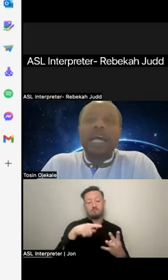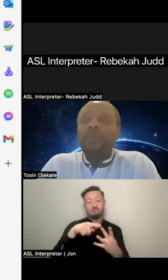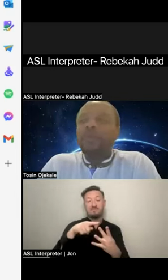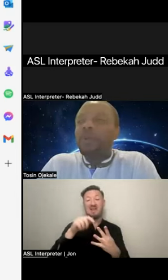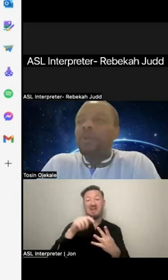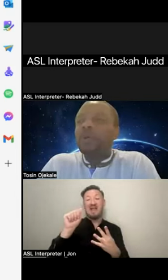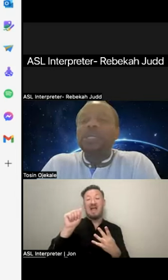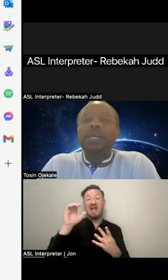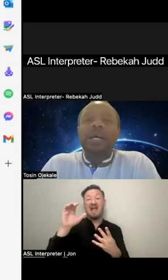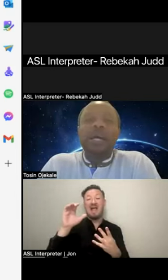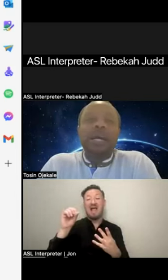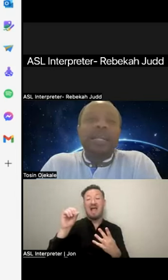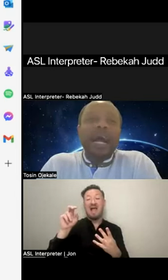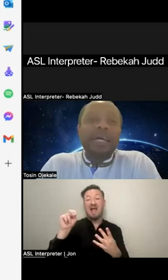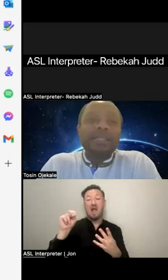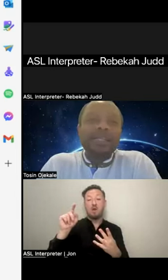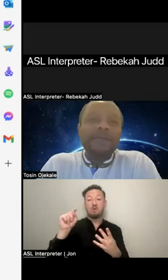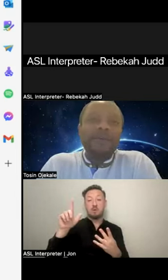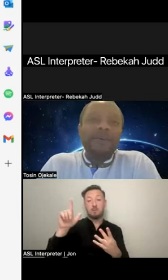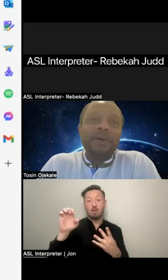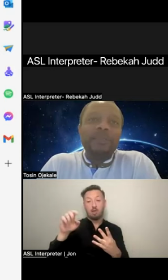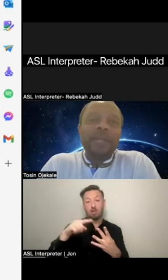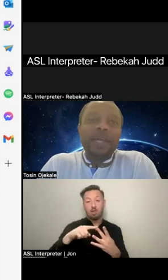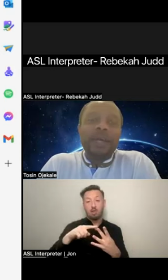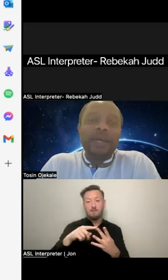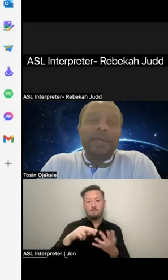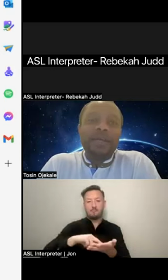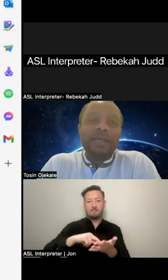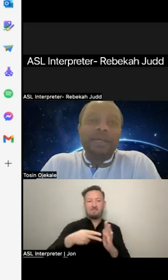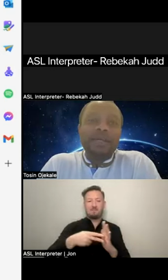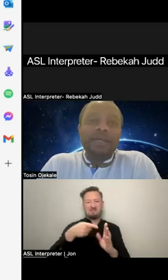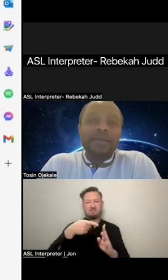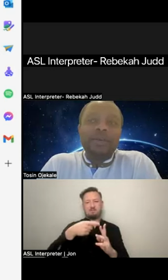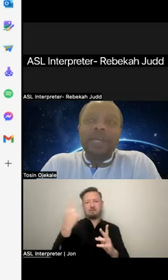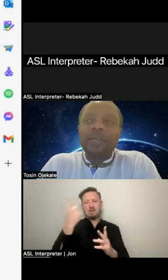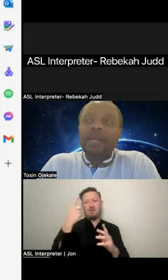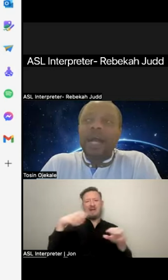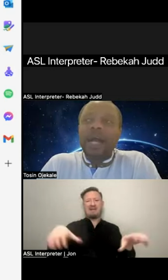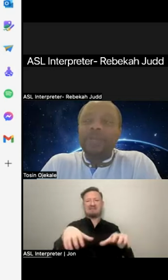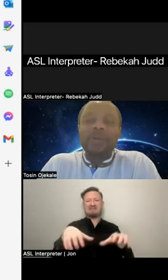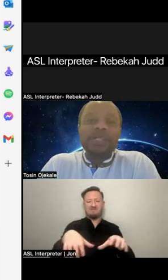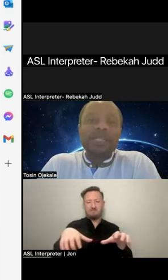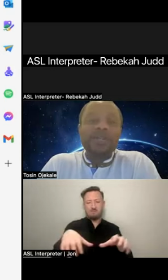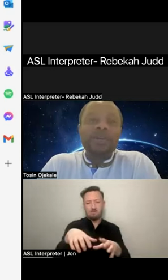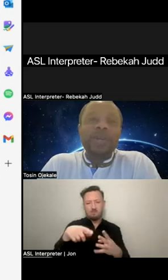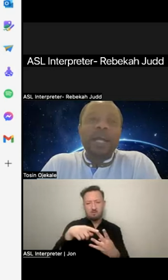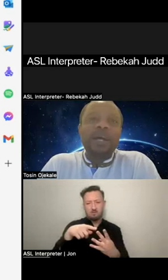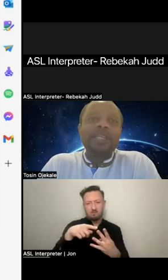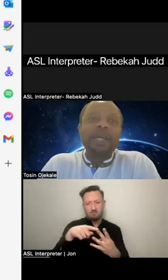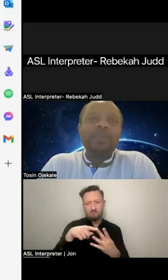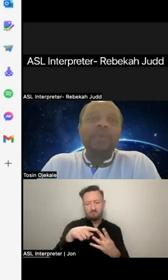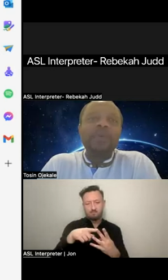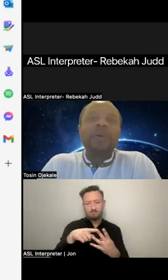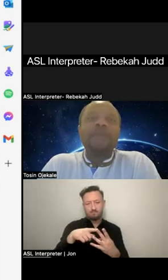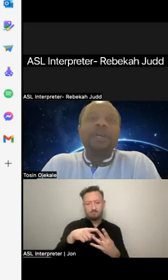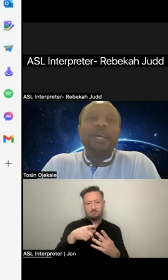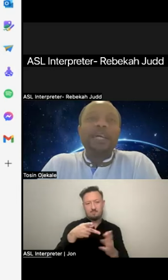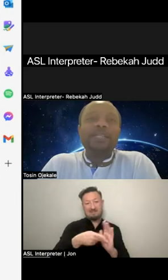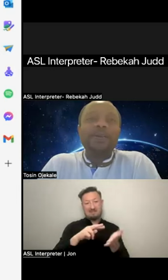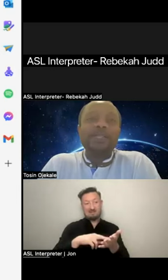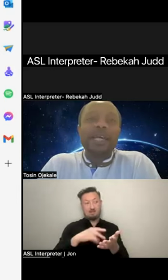most time will be what? An active player, okay, because he's going to be accountable